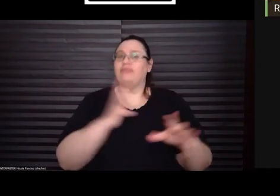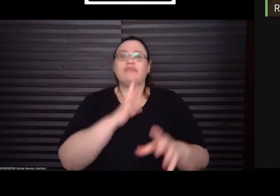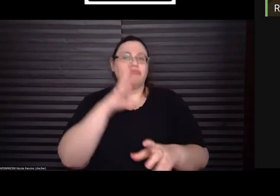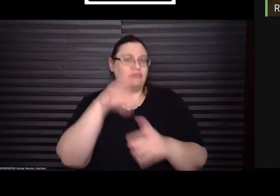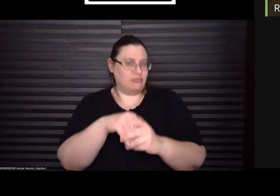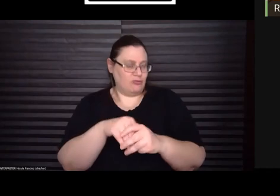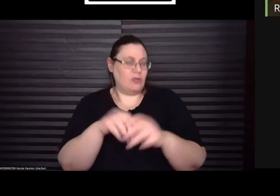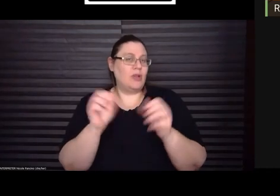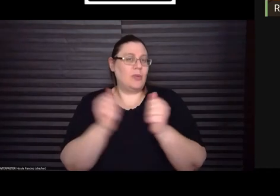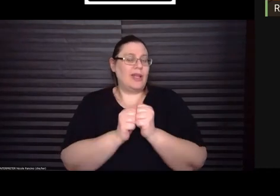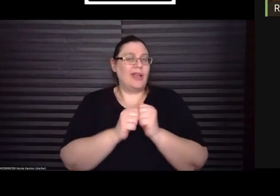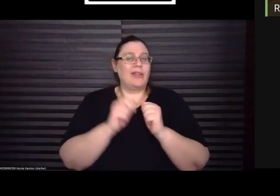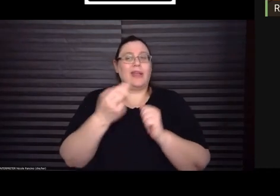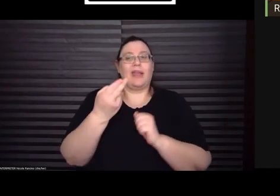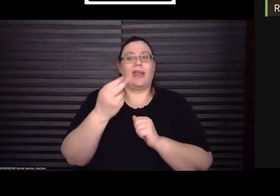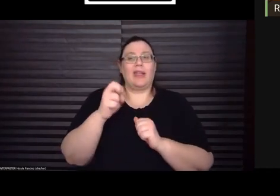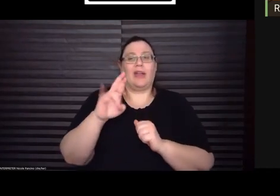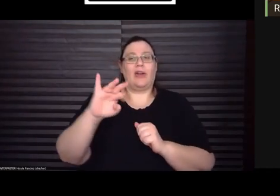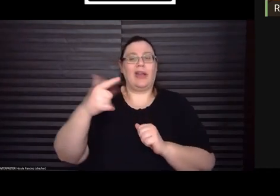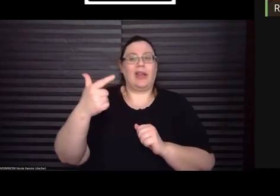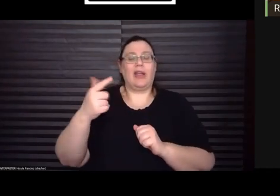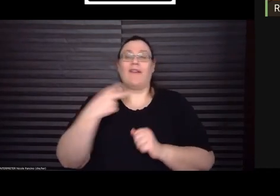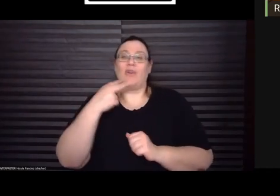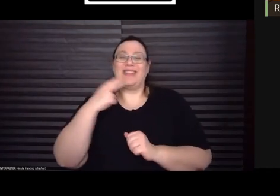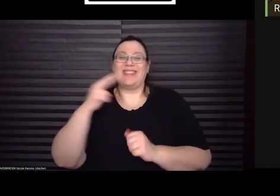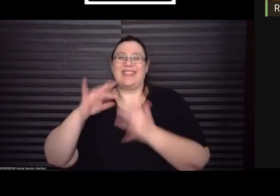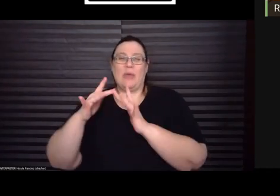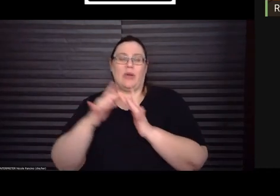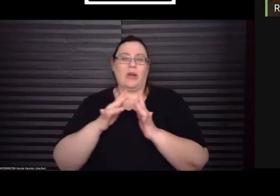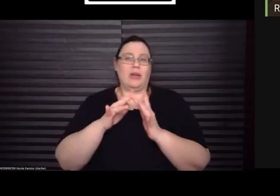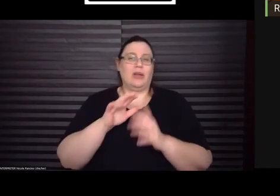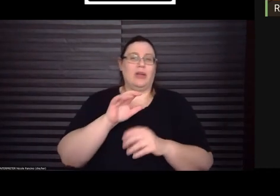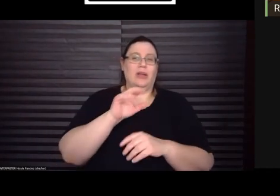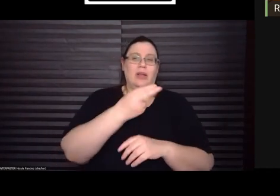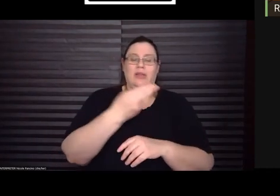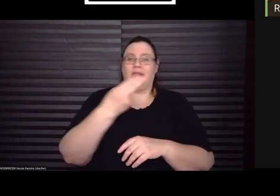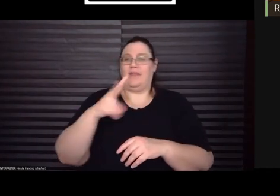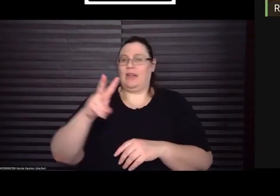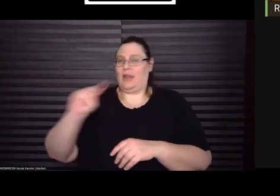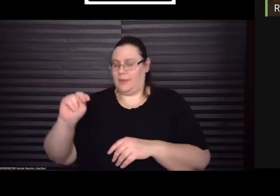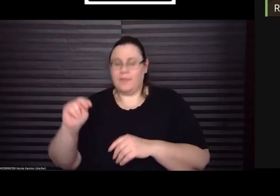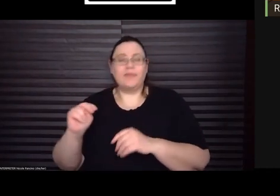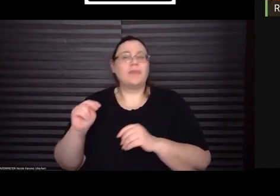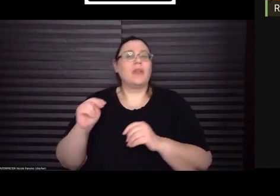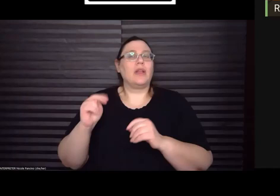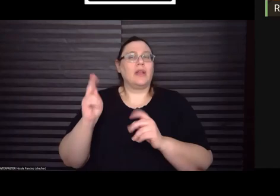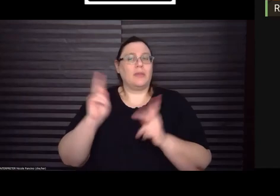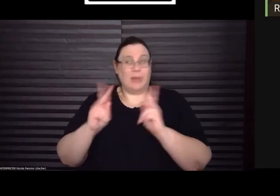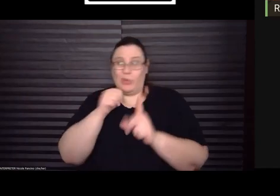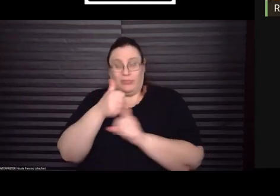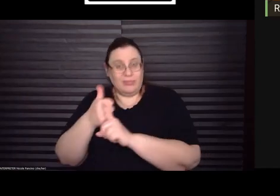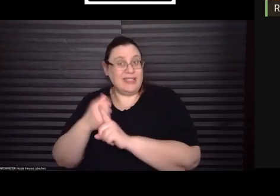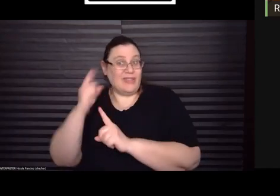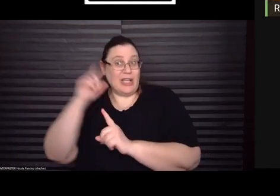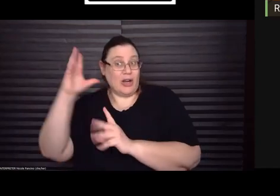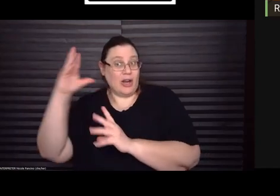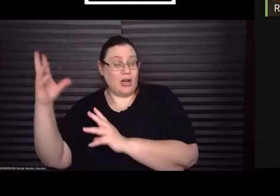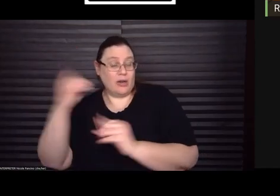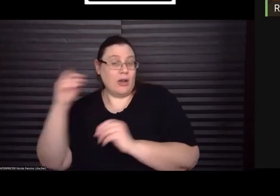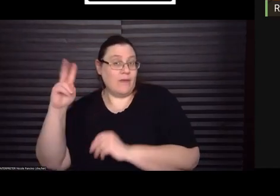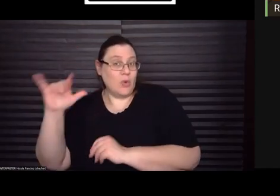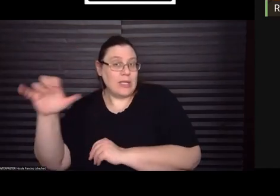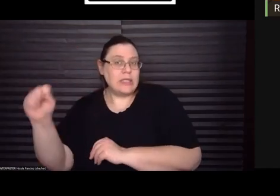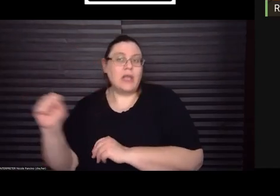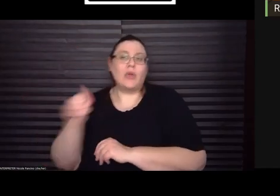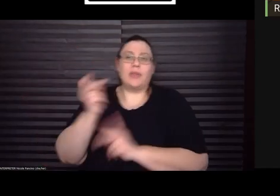involved with the Hearing Voices Network, both as voice hearers as well as people who help